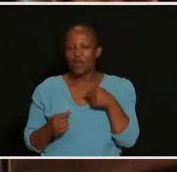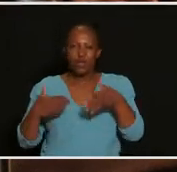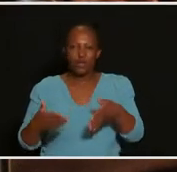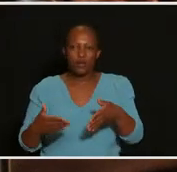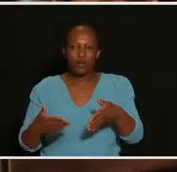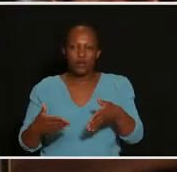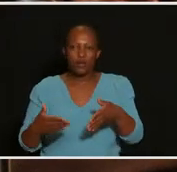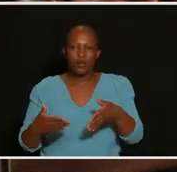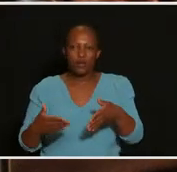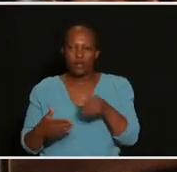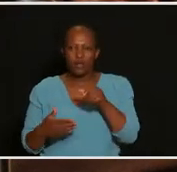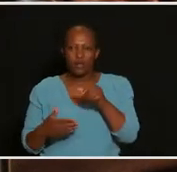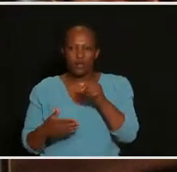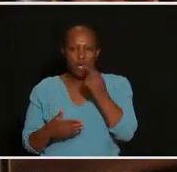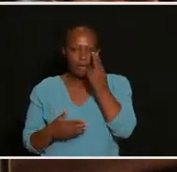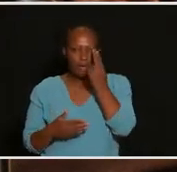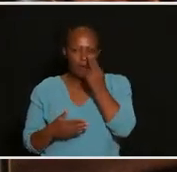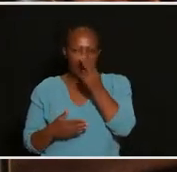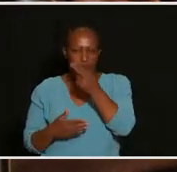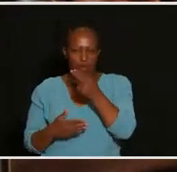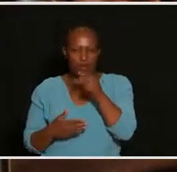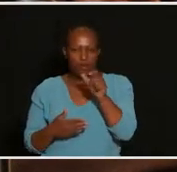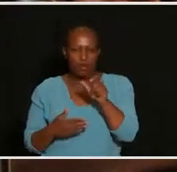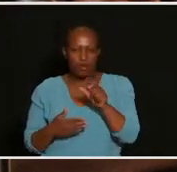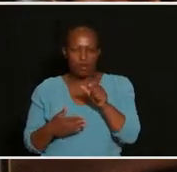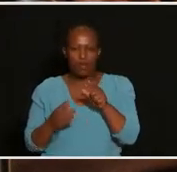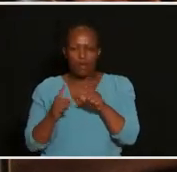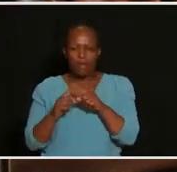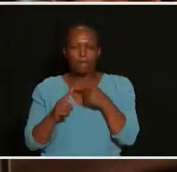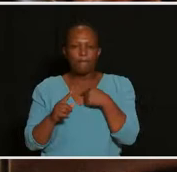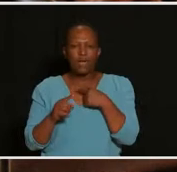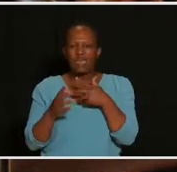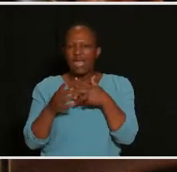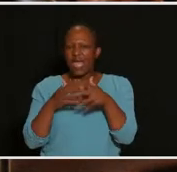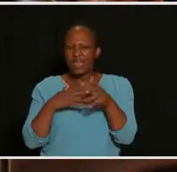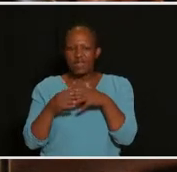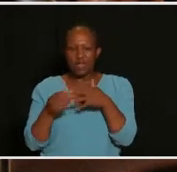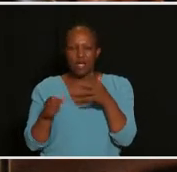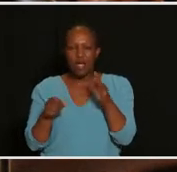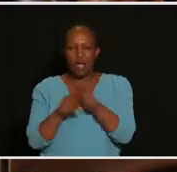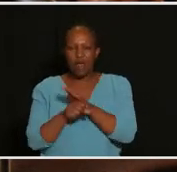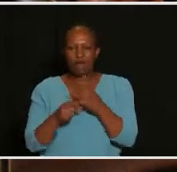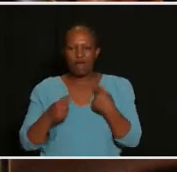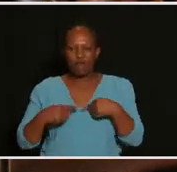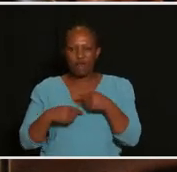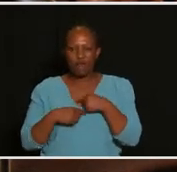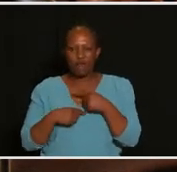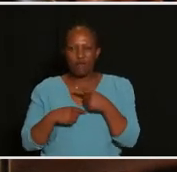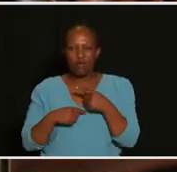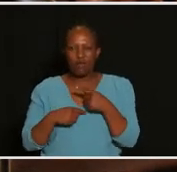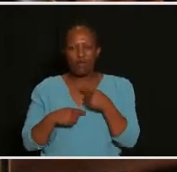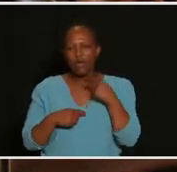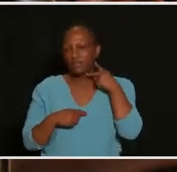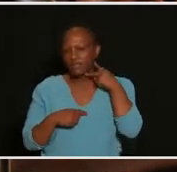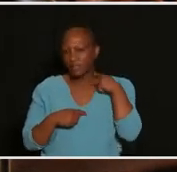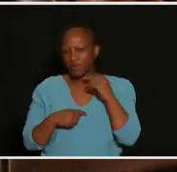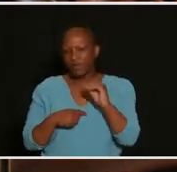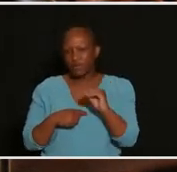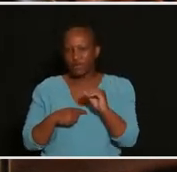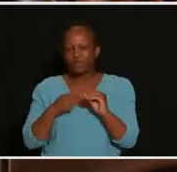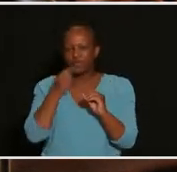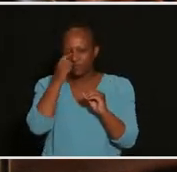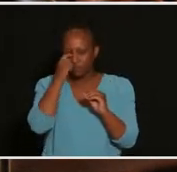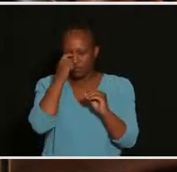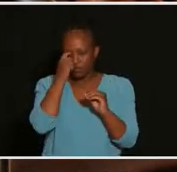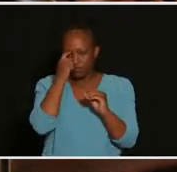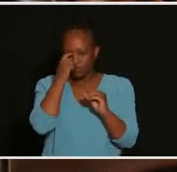someone that is blind and I don't see anything that is covering us firstly I want to say I'm also disappointed because